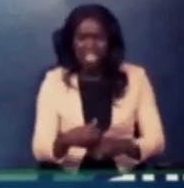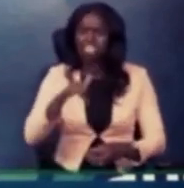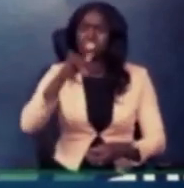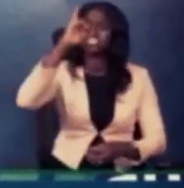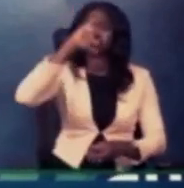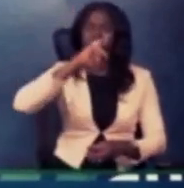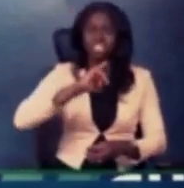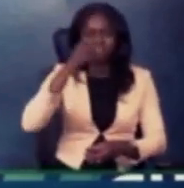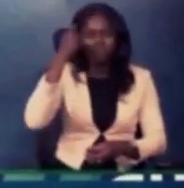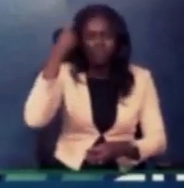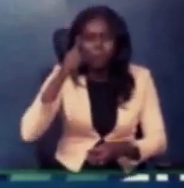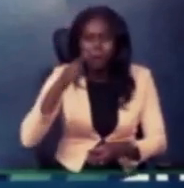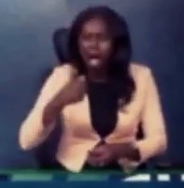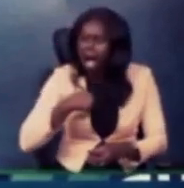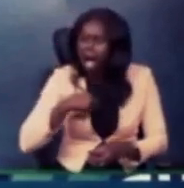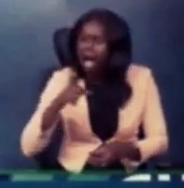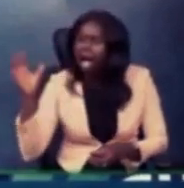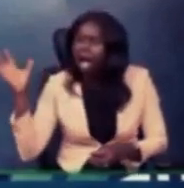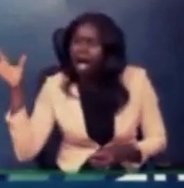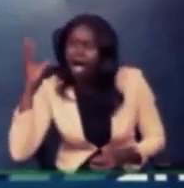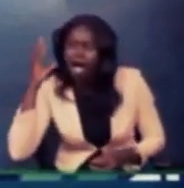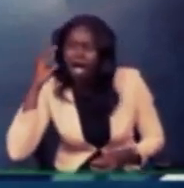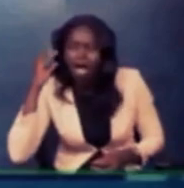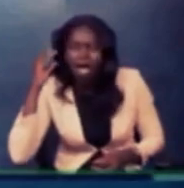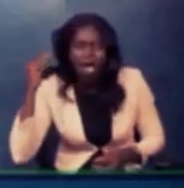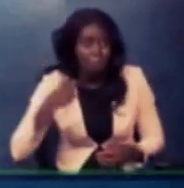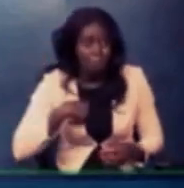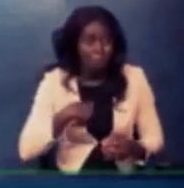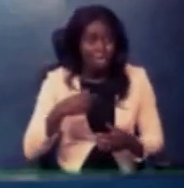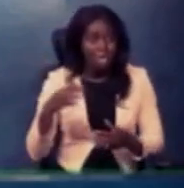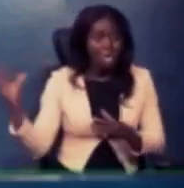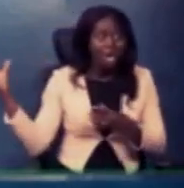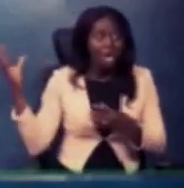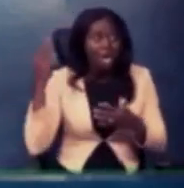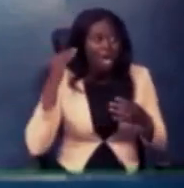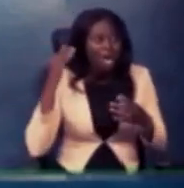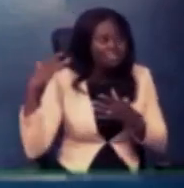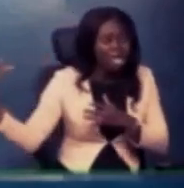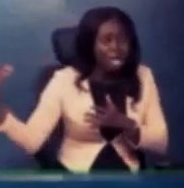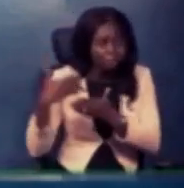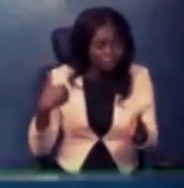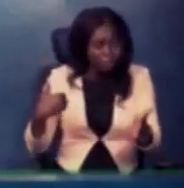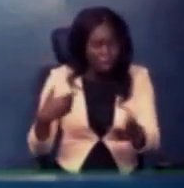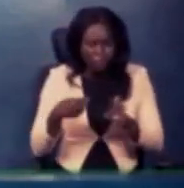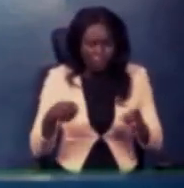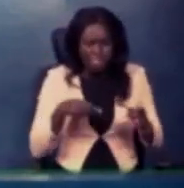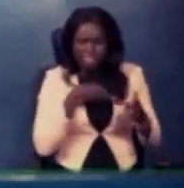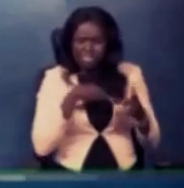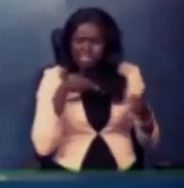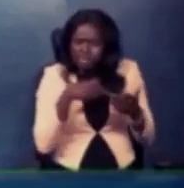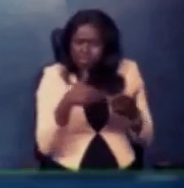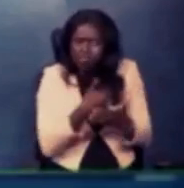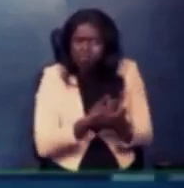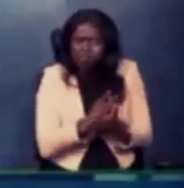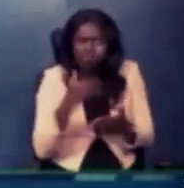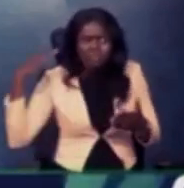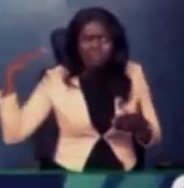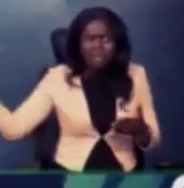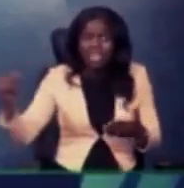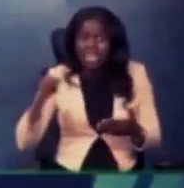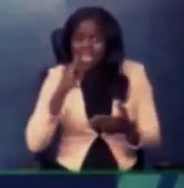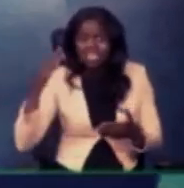hearing sounds before, but this one is the sound of abundance. There is a sound